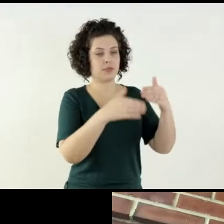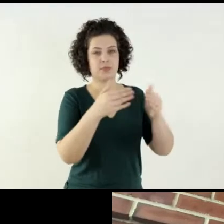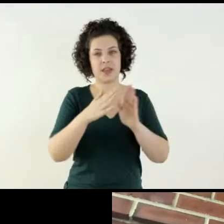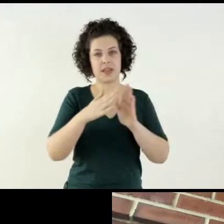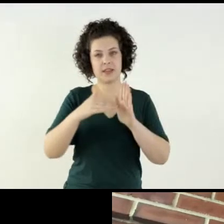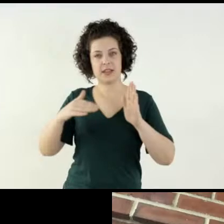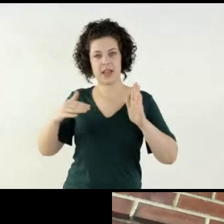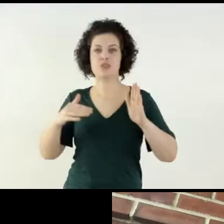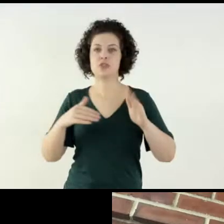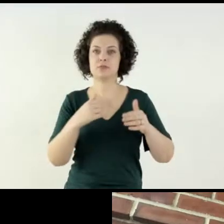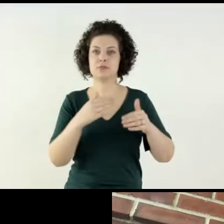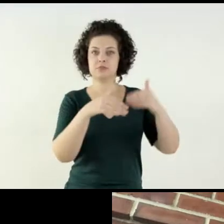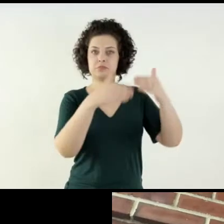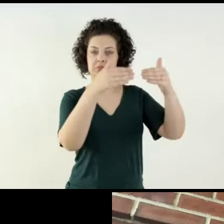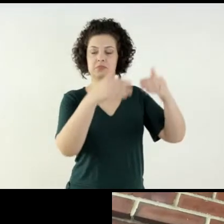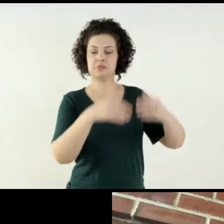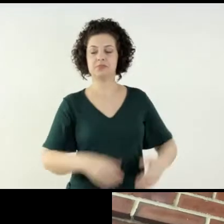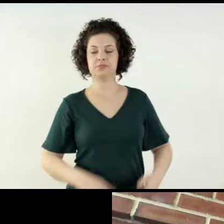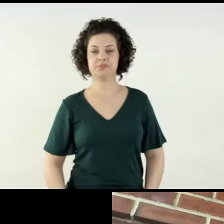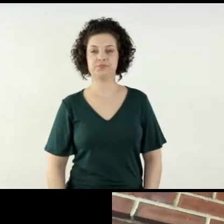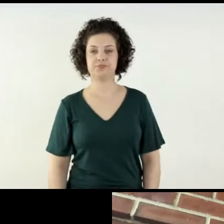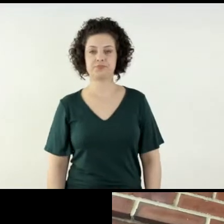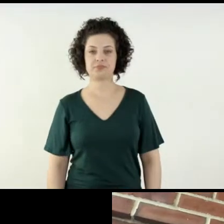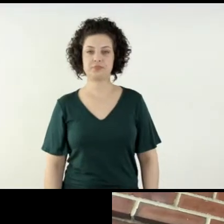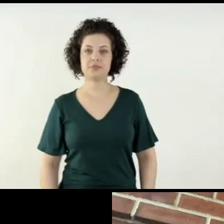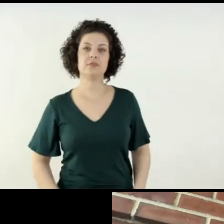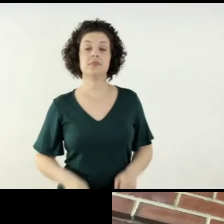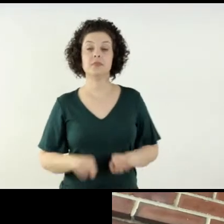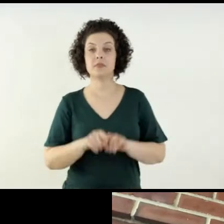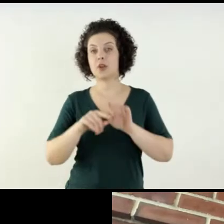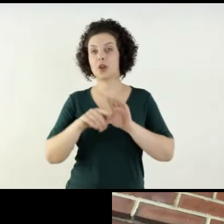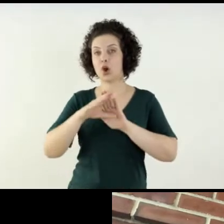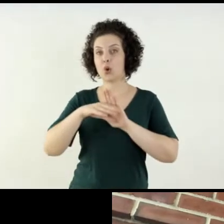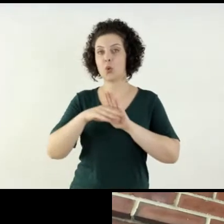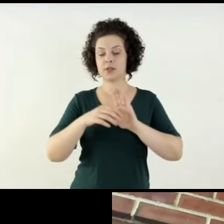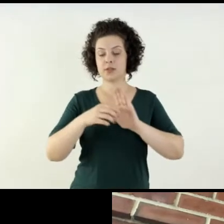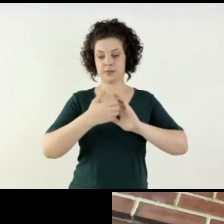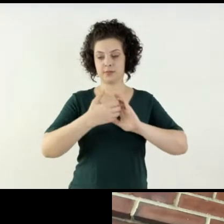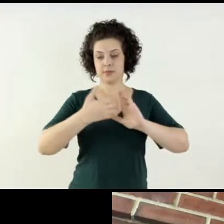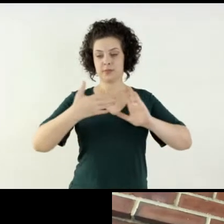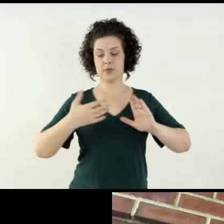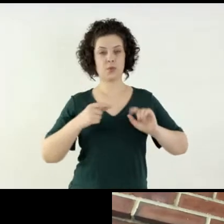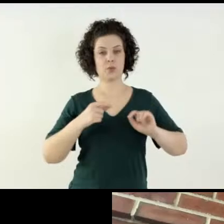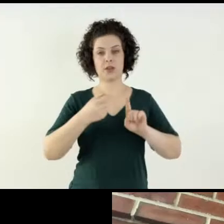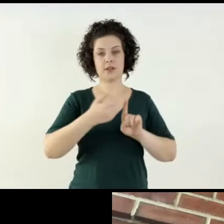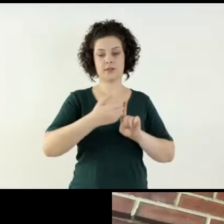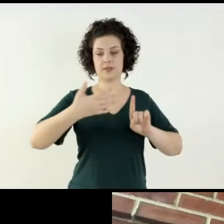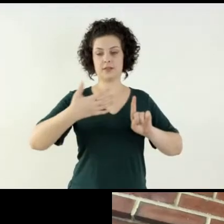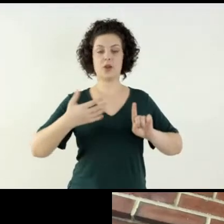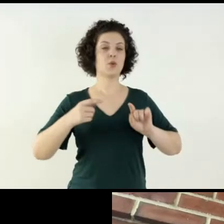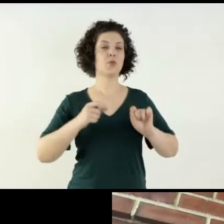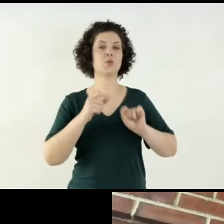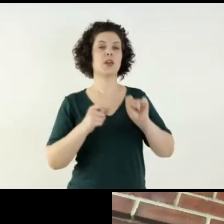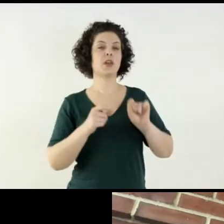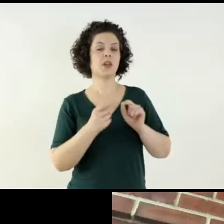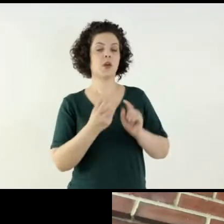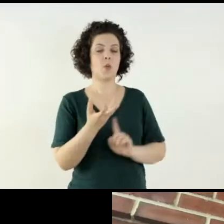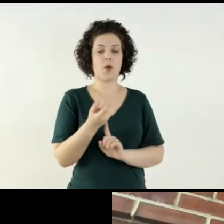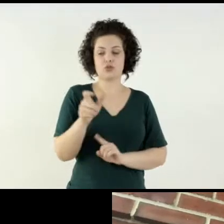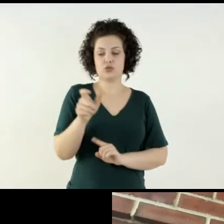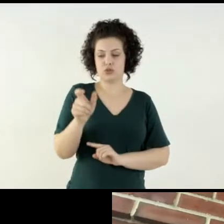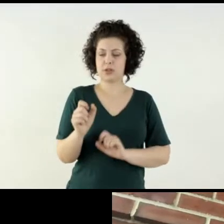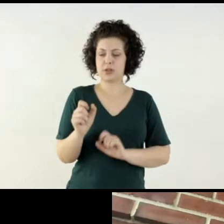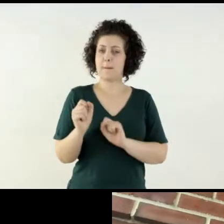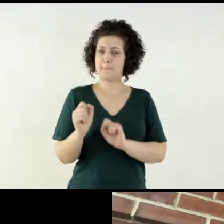an expanded concept of what an artist can be. And it's interesting to look